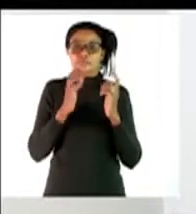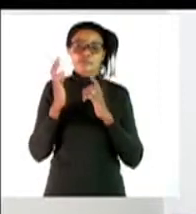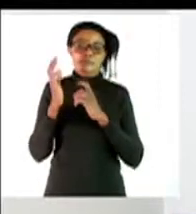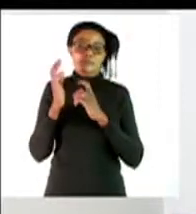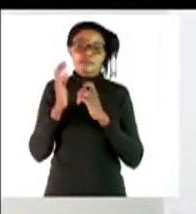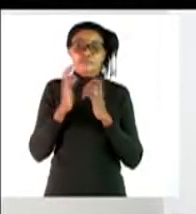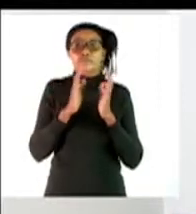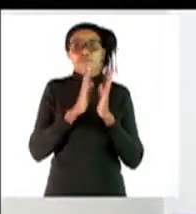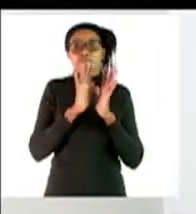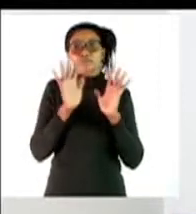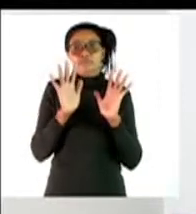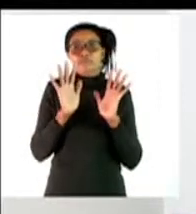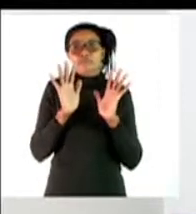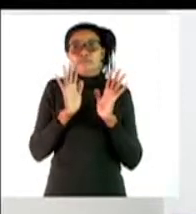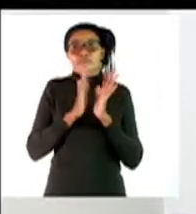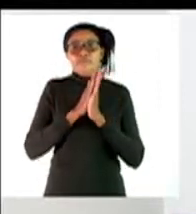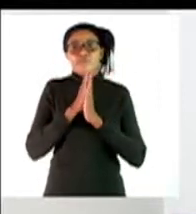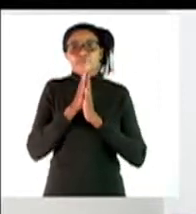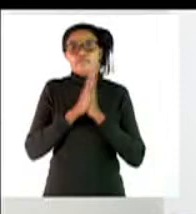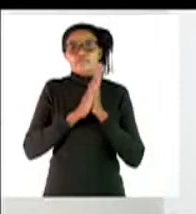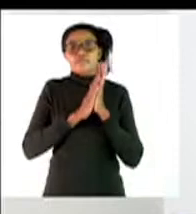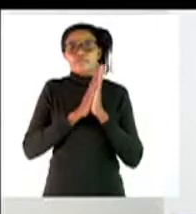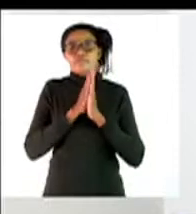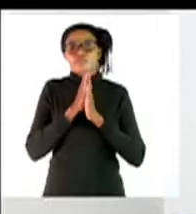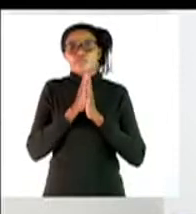sanitizing of hands,